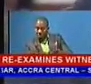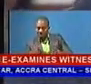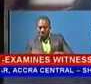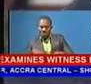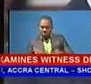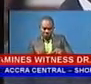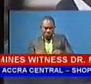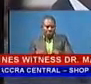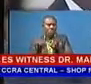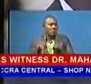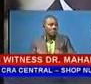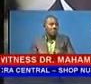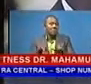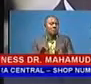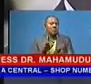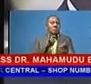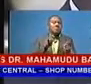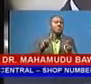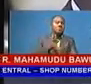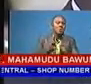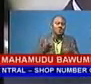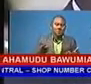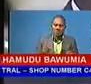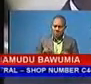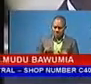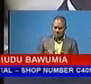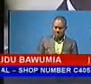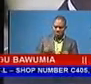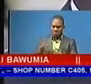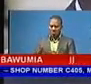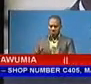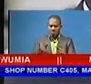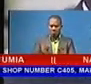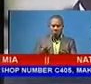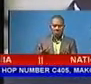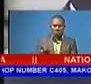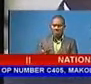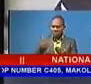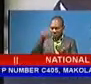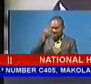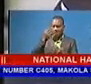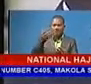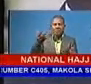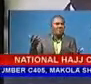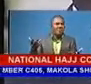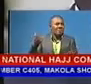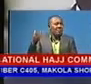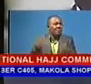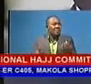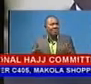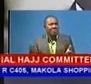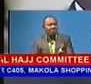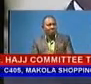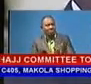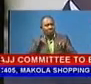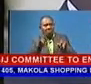while the case is going on, he changes his mind about categorization and is seeking to lead evidence in respect of that and that